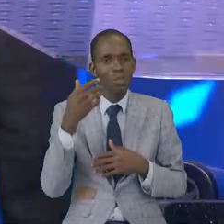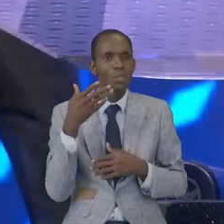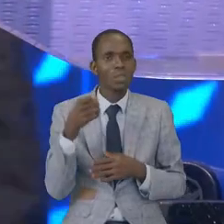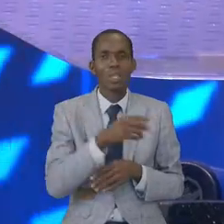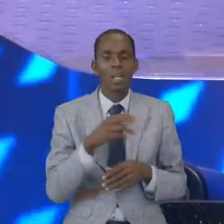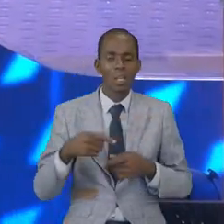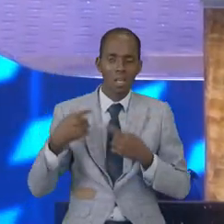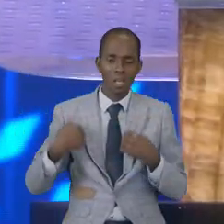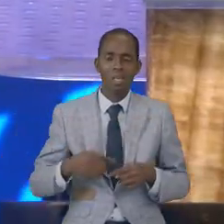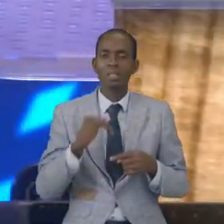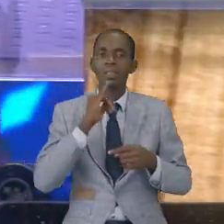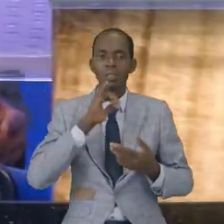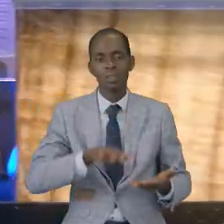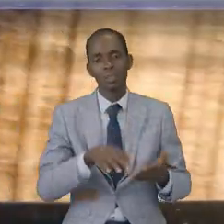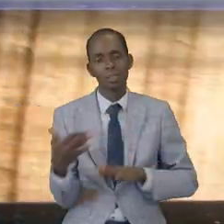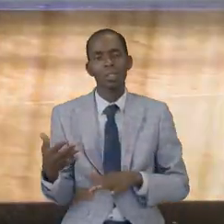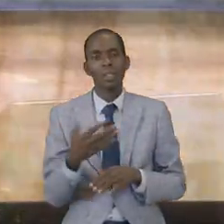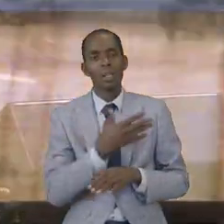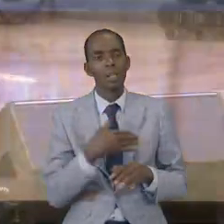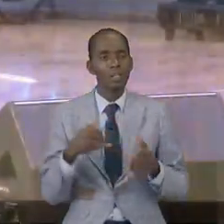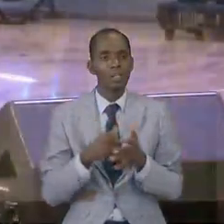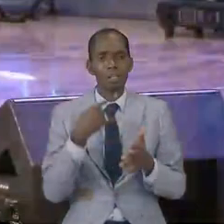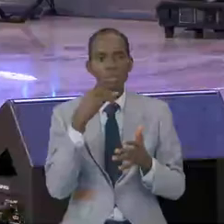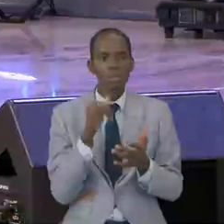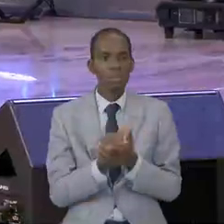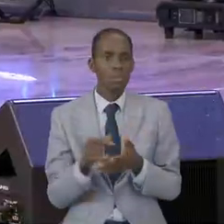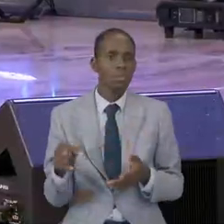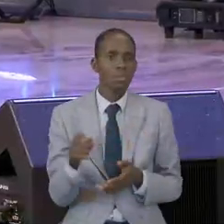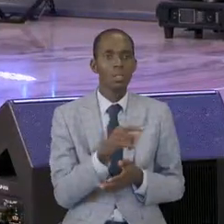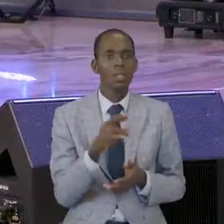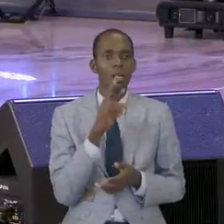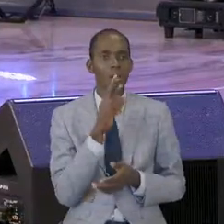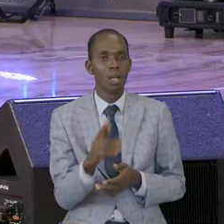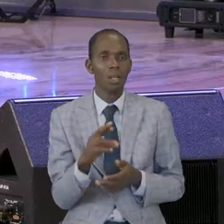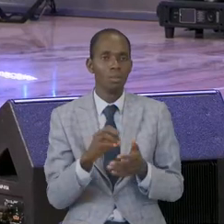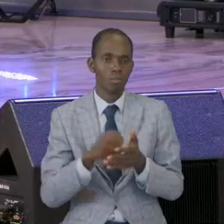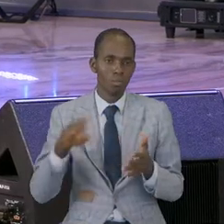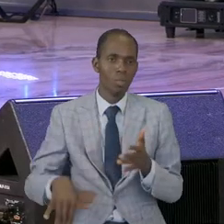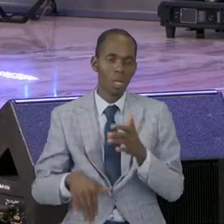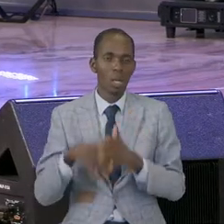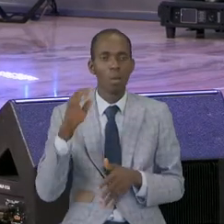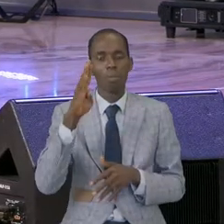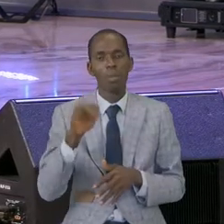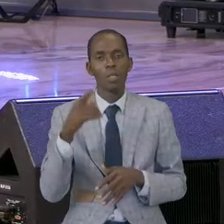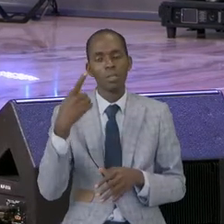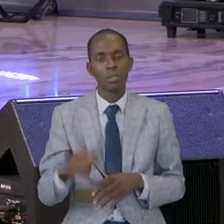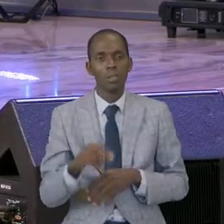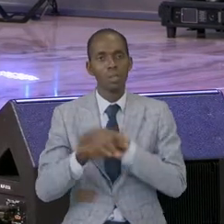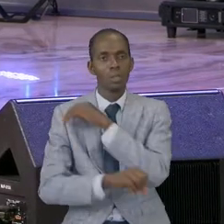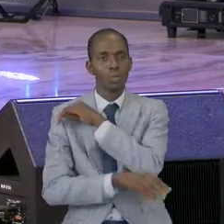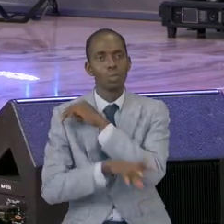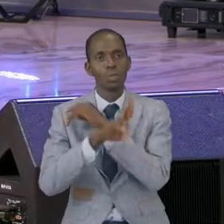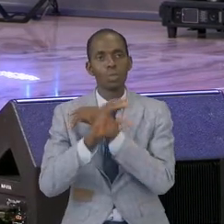seared in their heart. And it says they're plucked up by the roots. In verse 13,